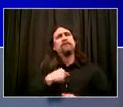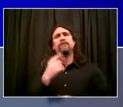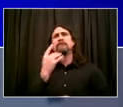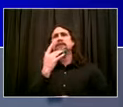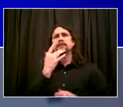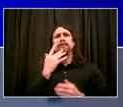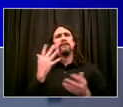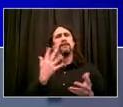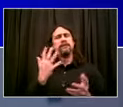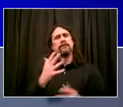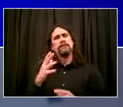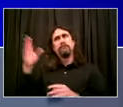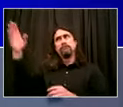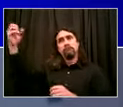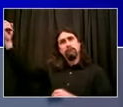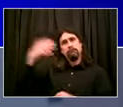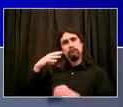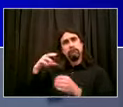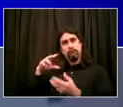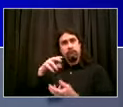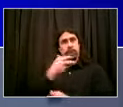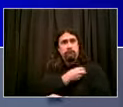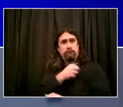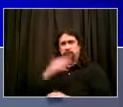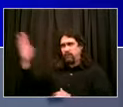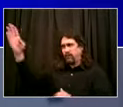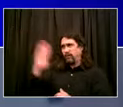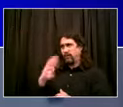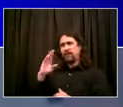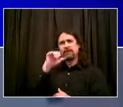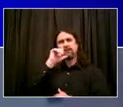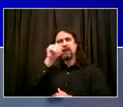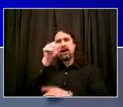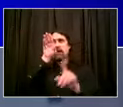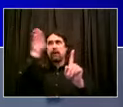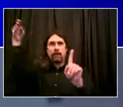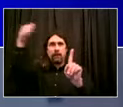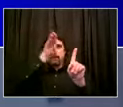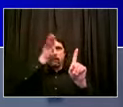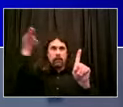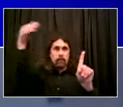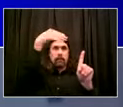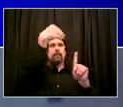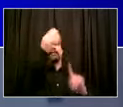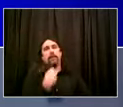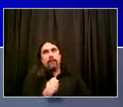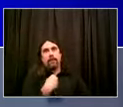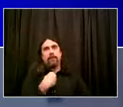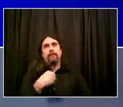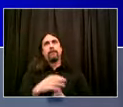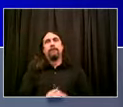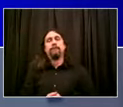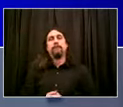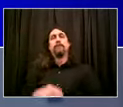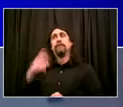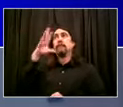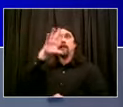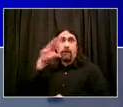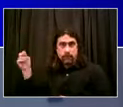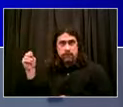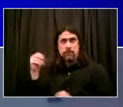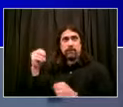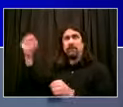governance in this state so we can get the job done. Okay. Now, I've talked since I did the